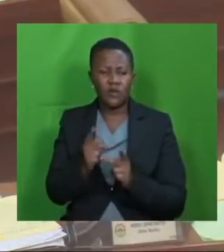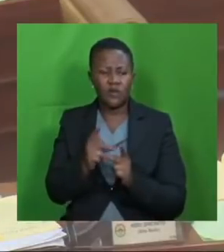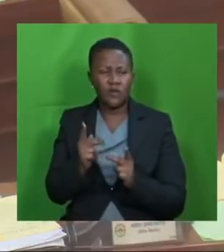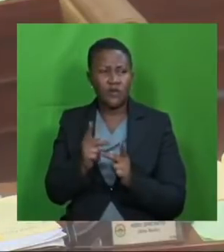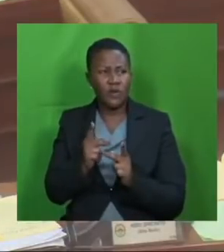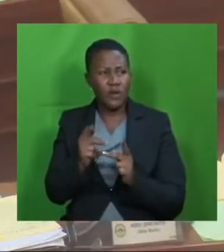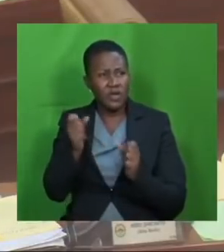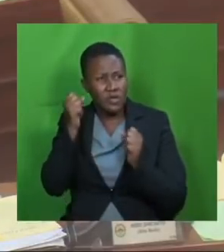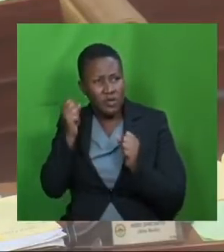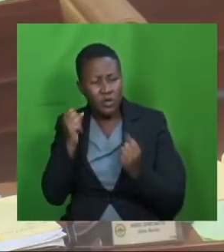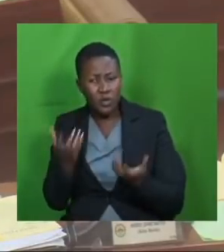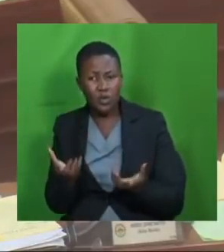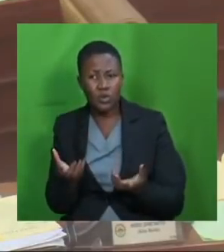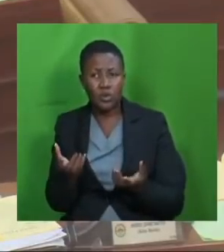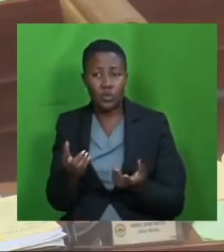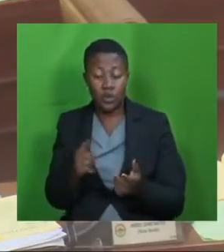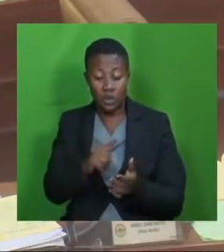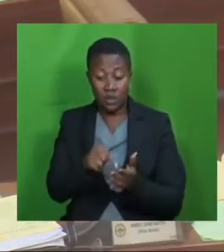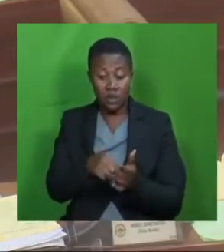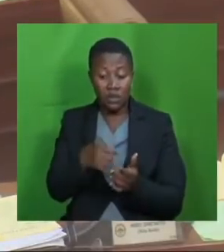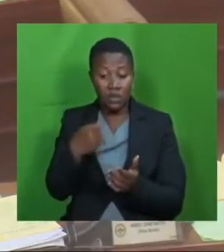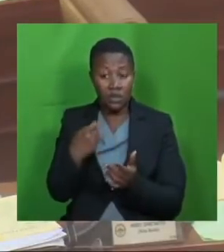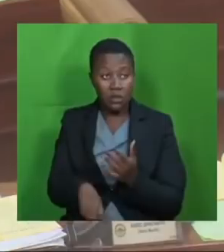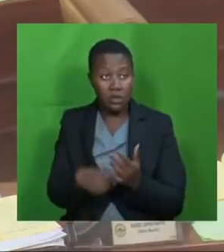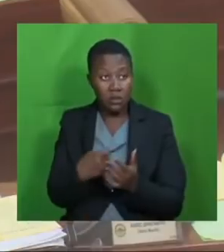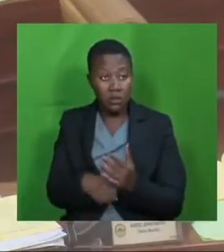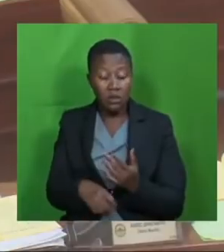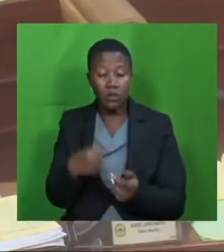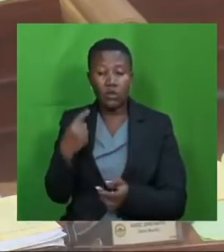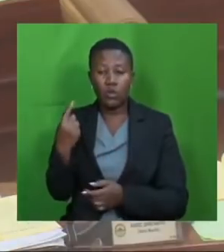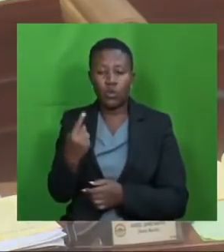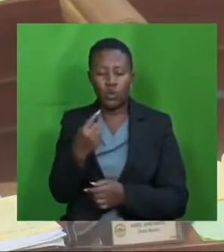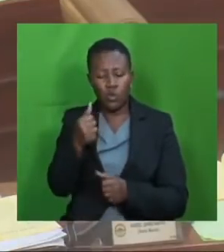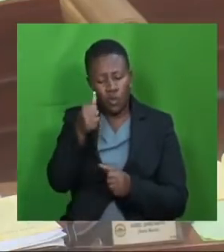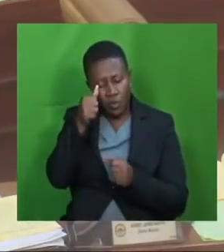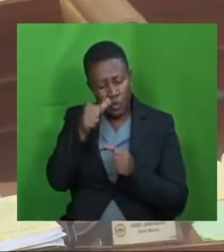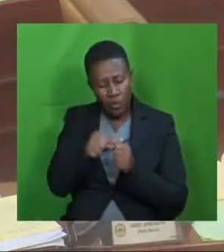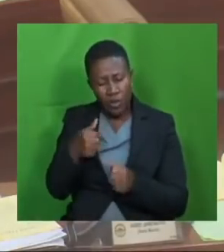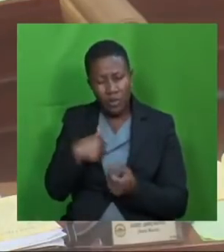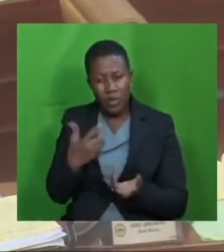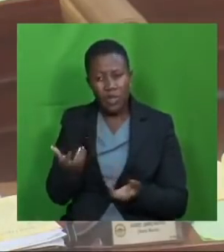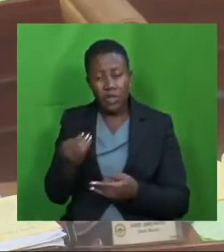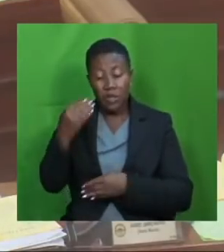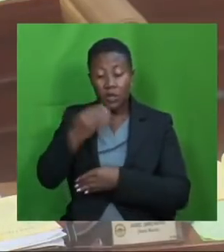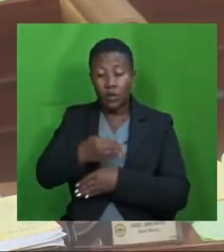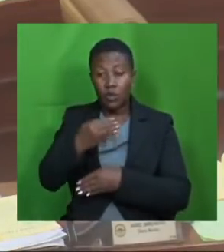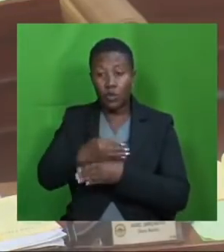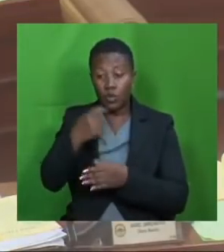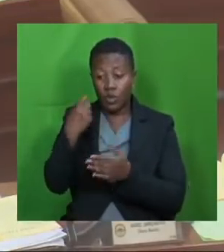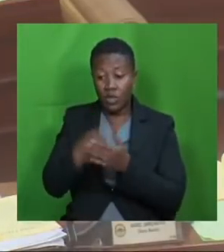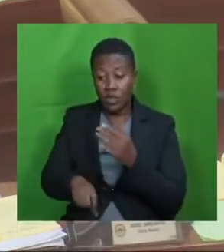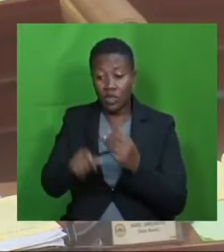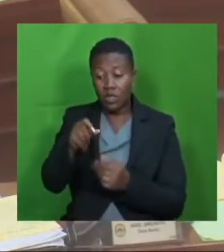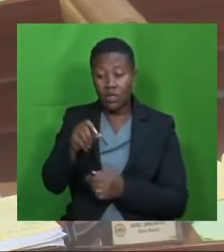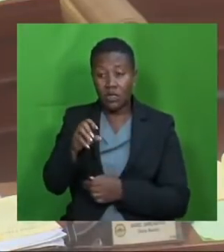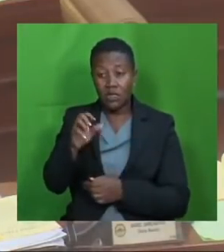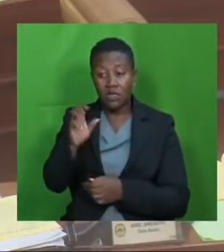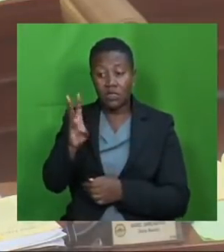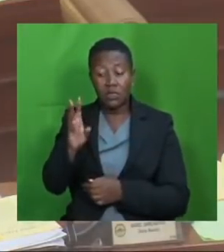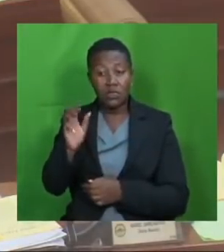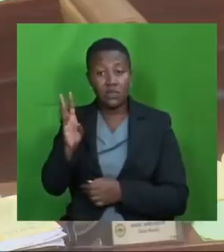And Mr. Speaker, this tax only reminds me of the window tax of 1696 of the United